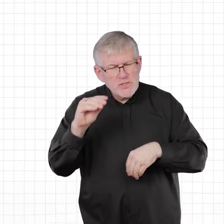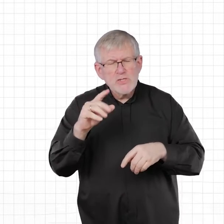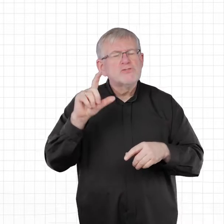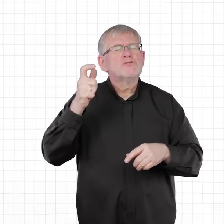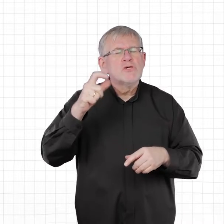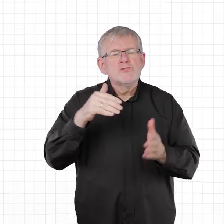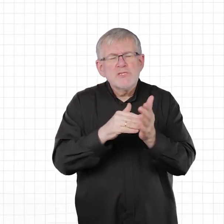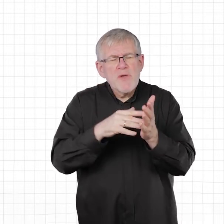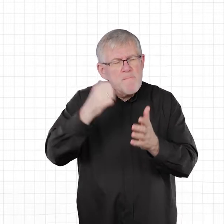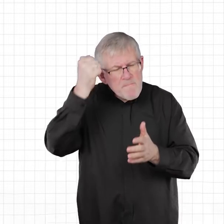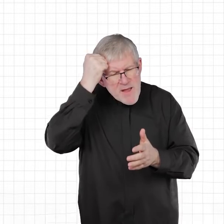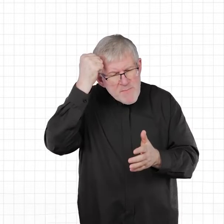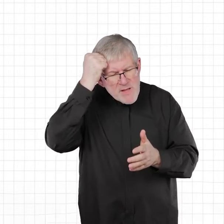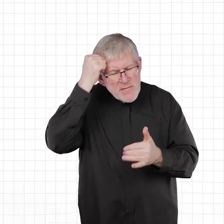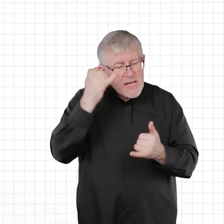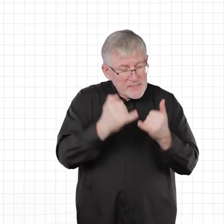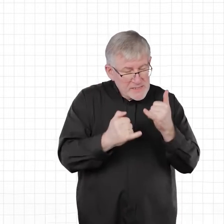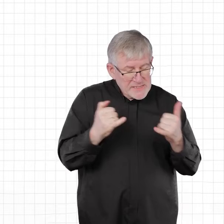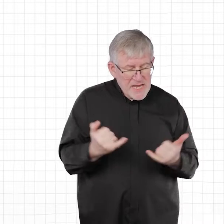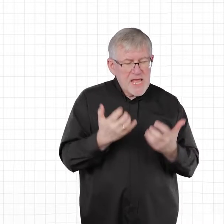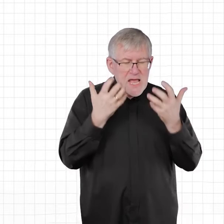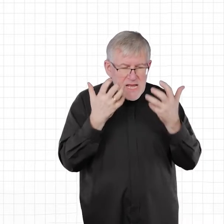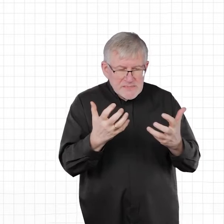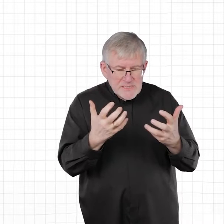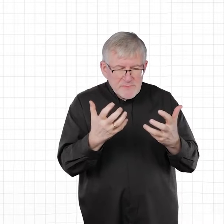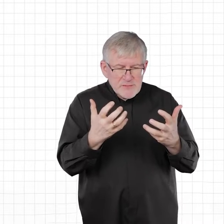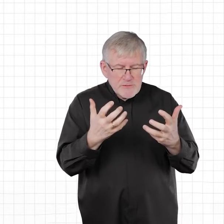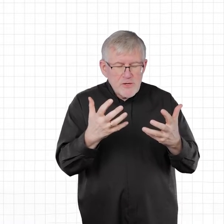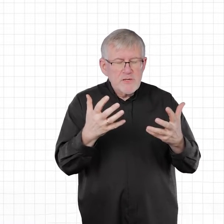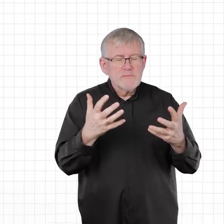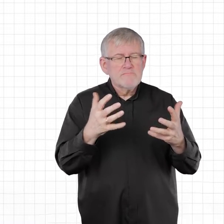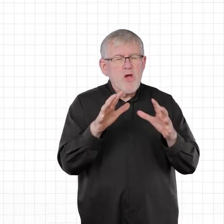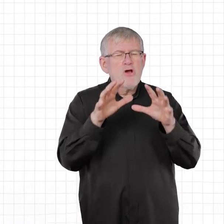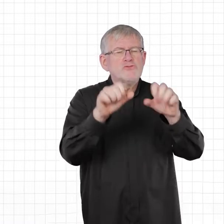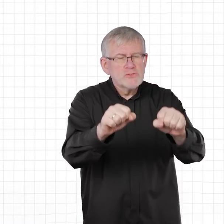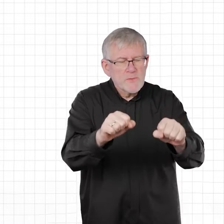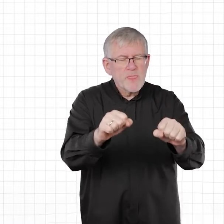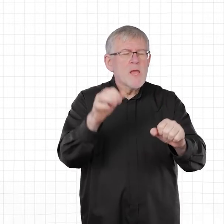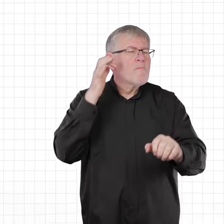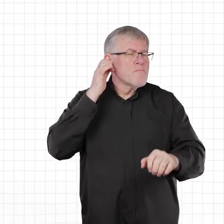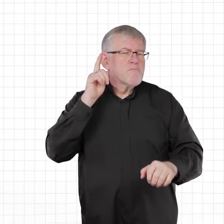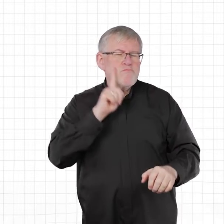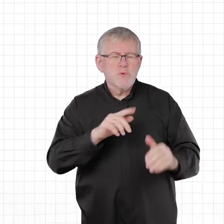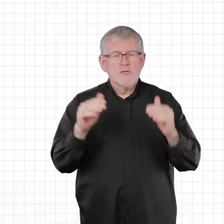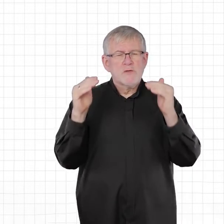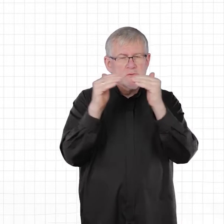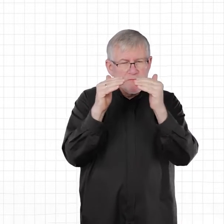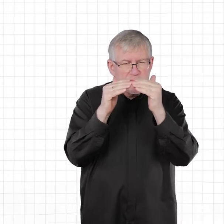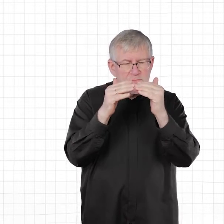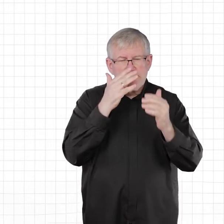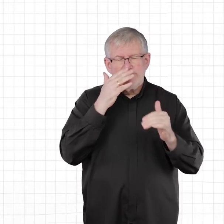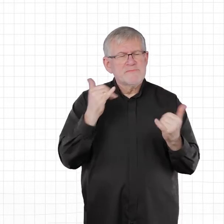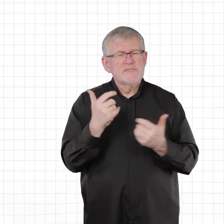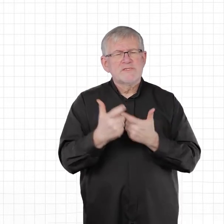before. It's very important to look at yourself. You have to feel it in your heart that you want to